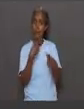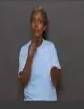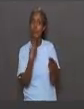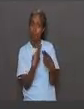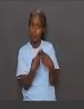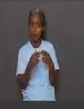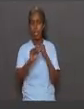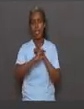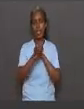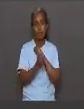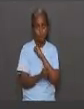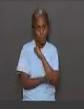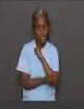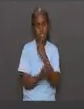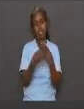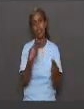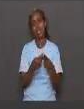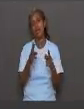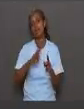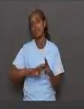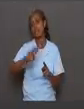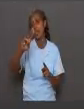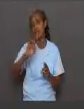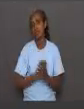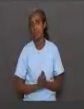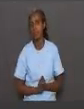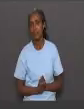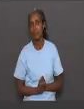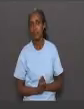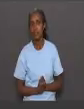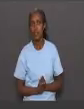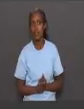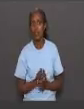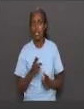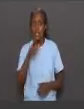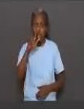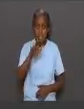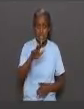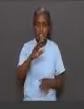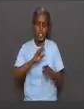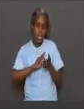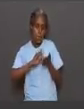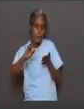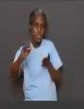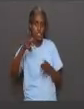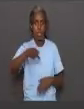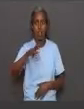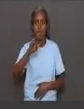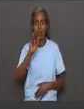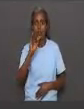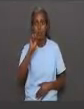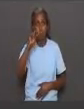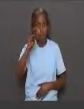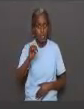by multiplying base times height. For our three-dimensional